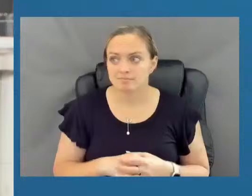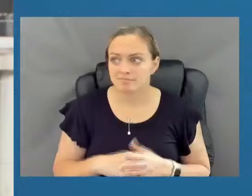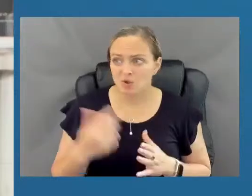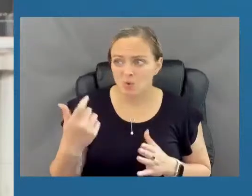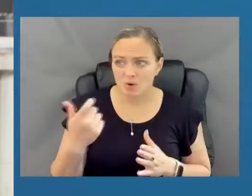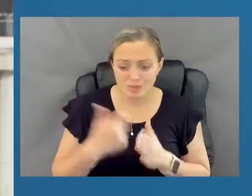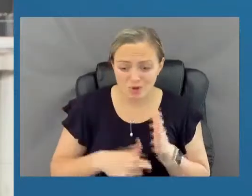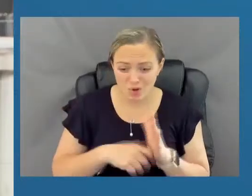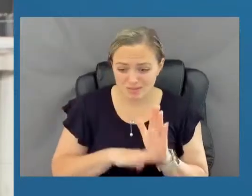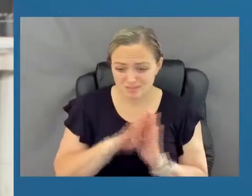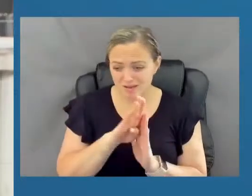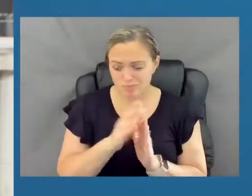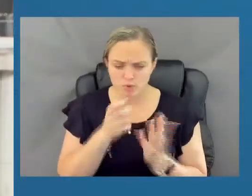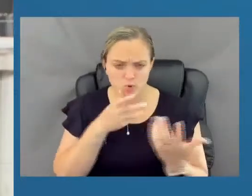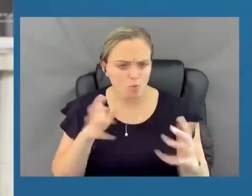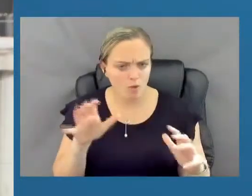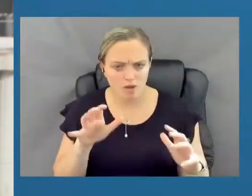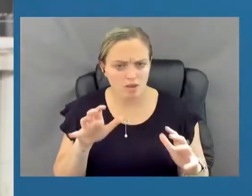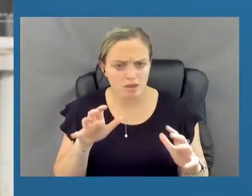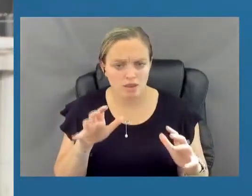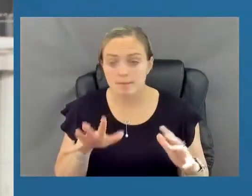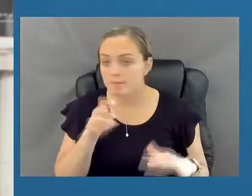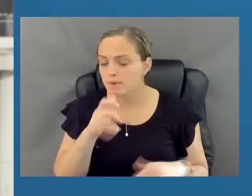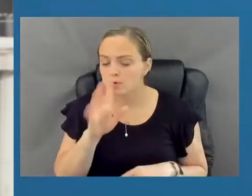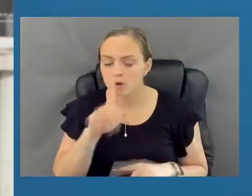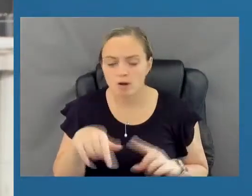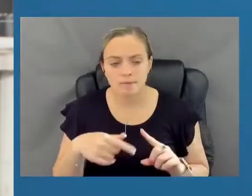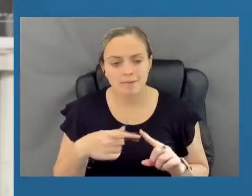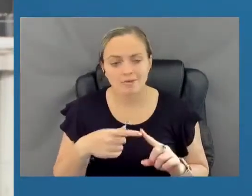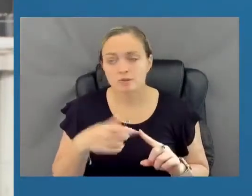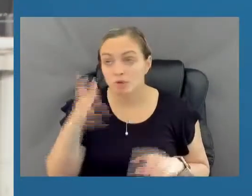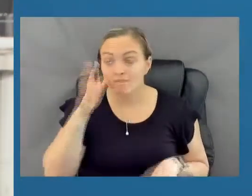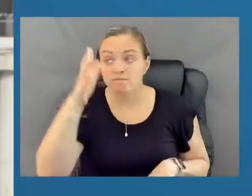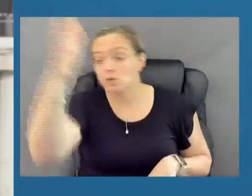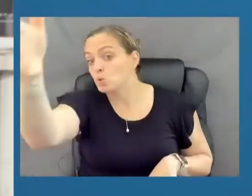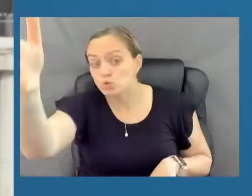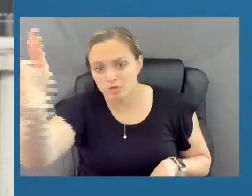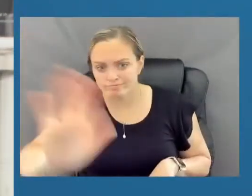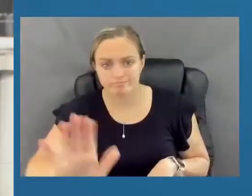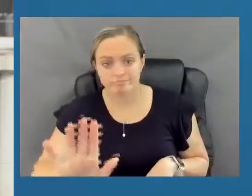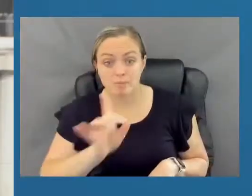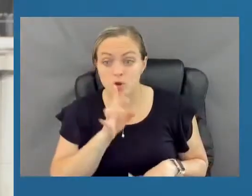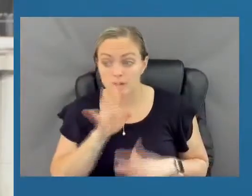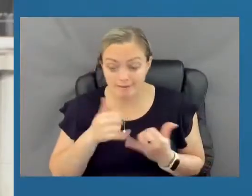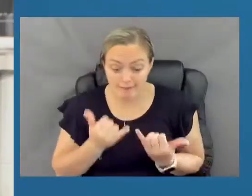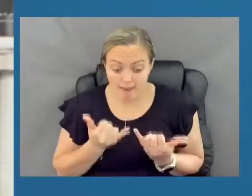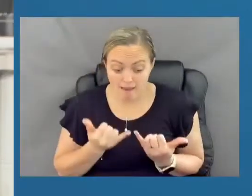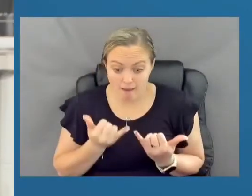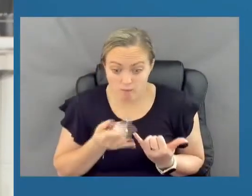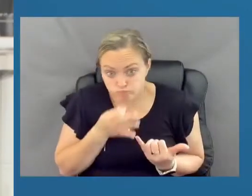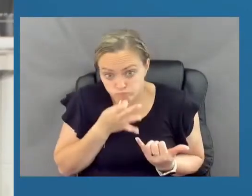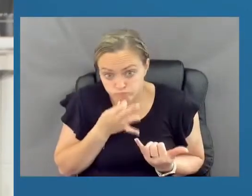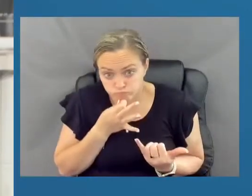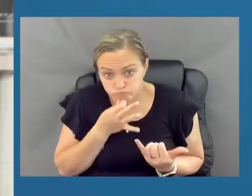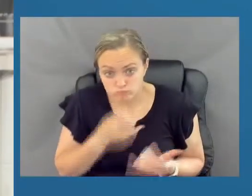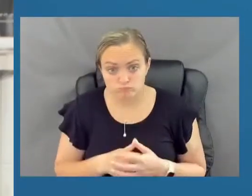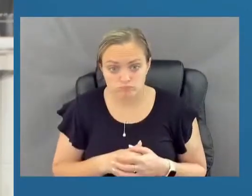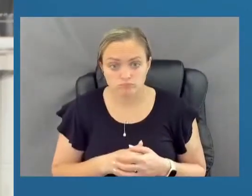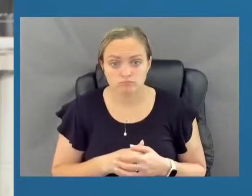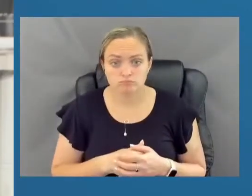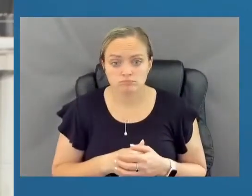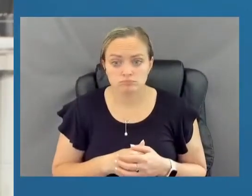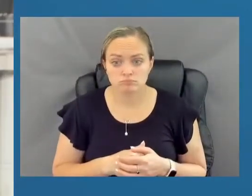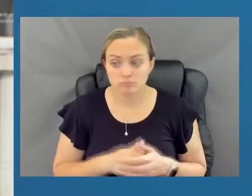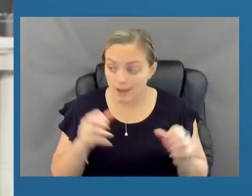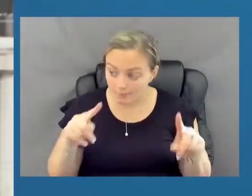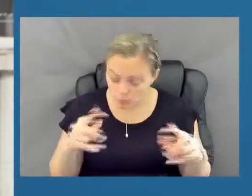up. I'm not talking about some far-off future. That future is right now. That demand is right now. And the opportunity is